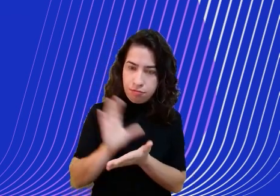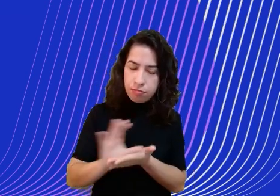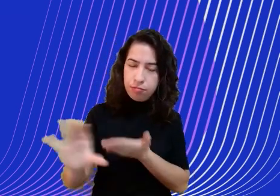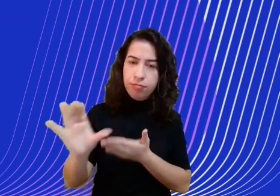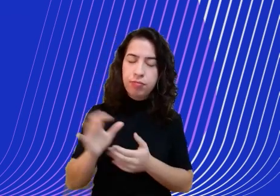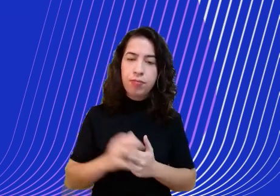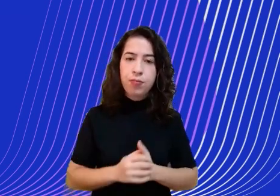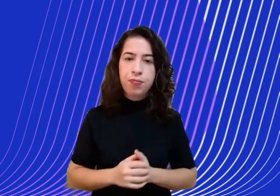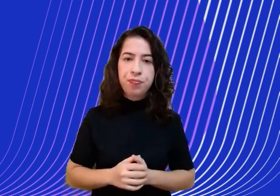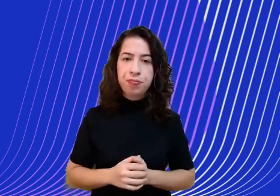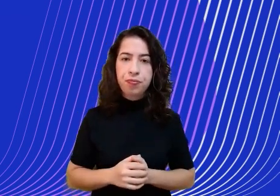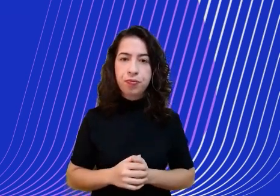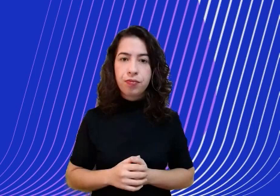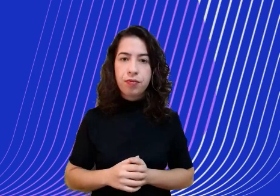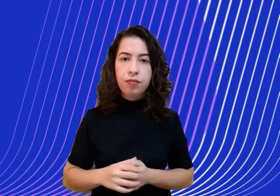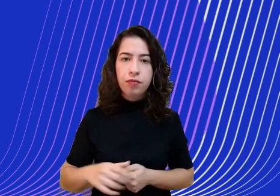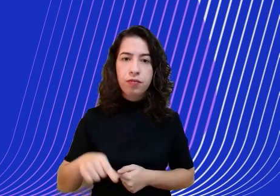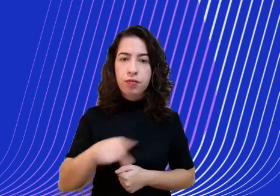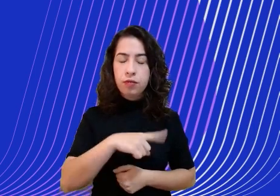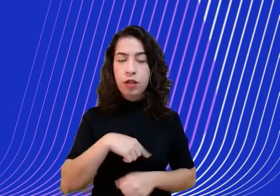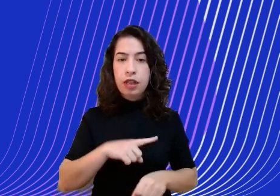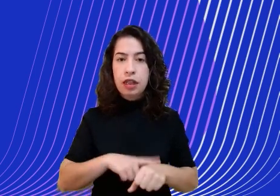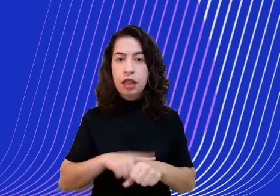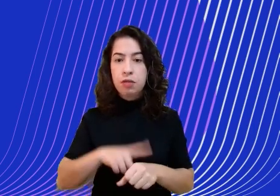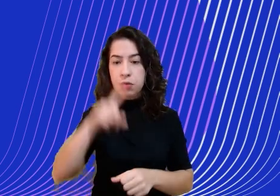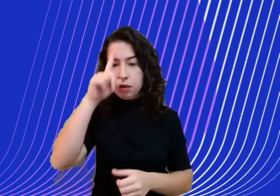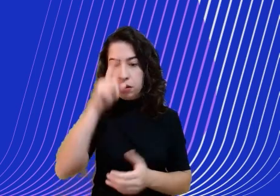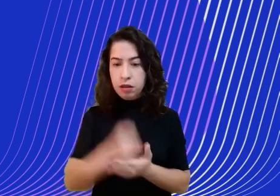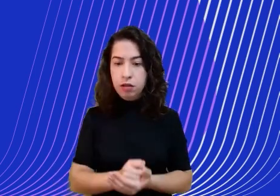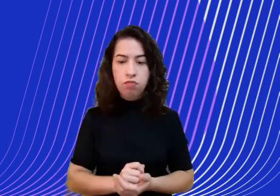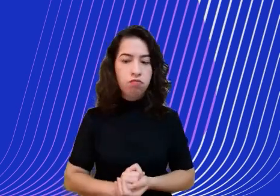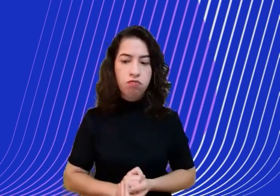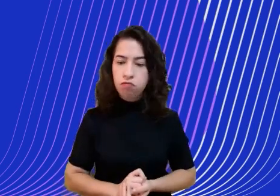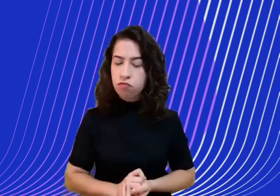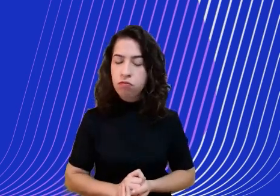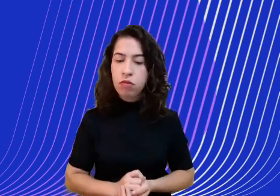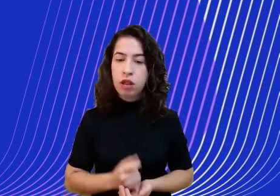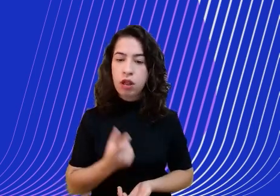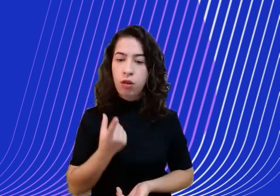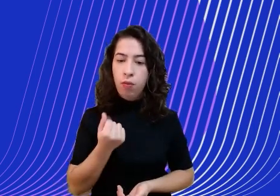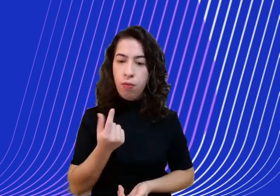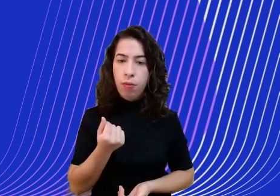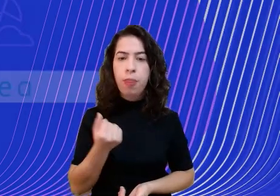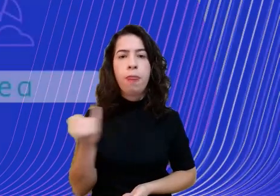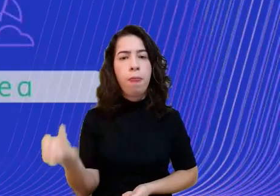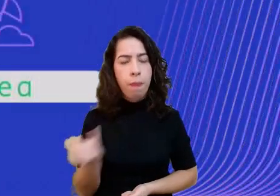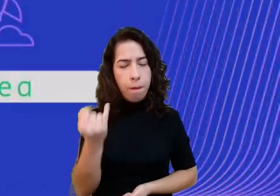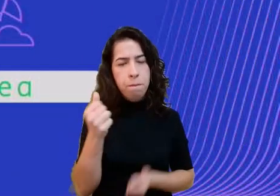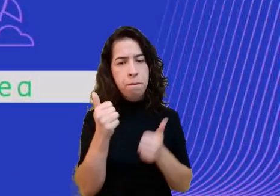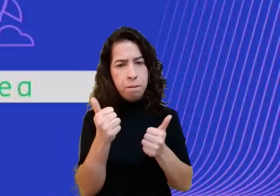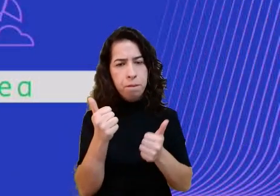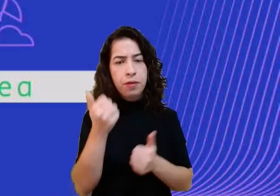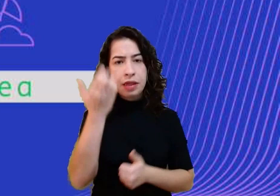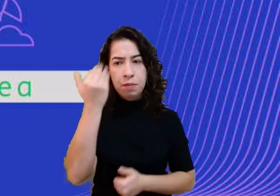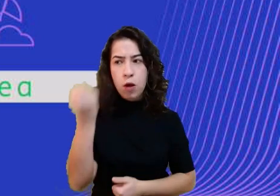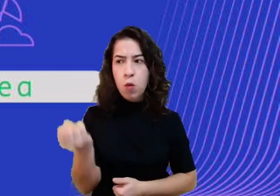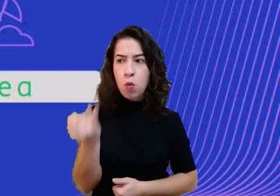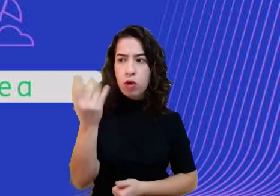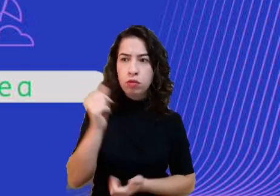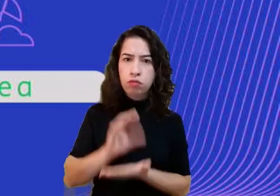first round. We don't have a time window for that investment, and money is